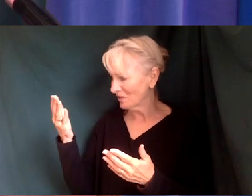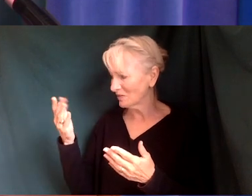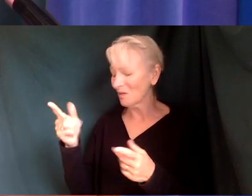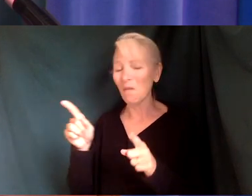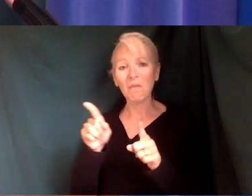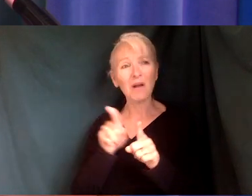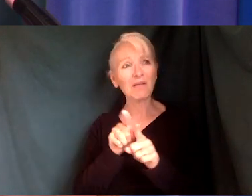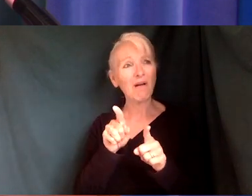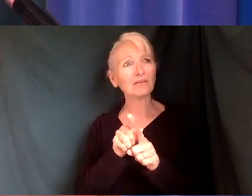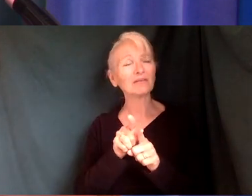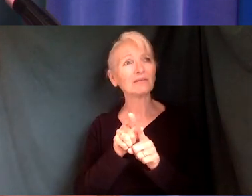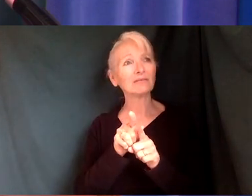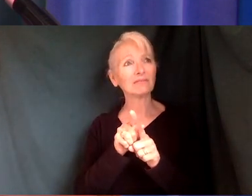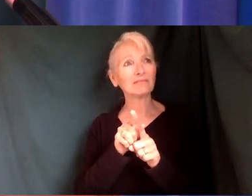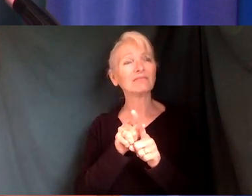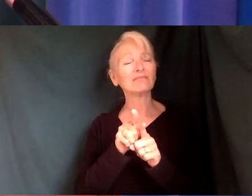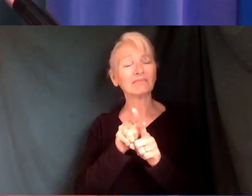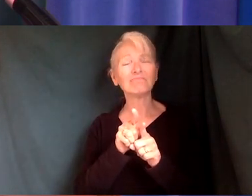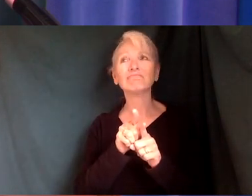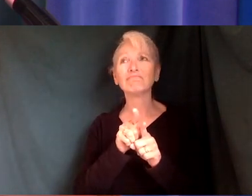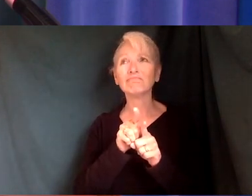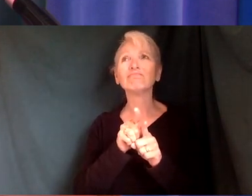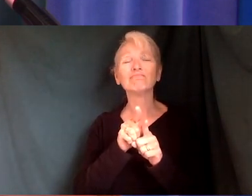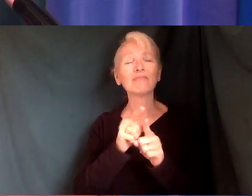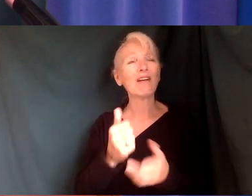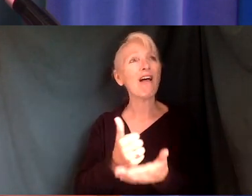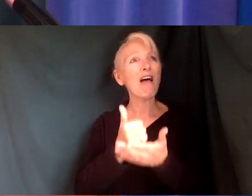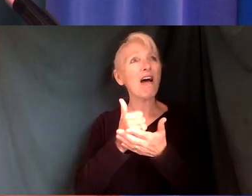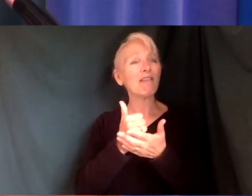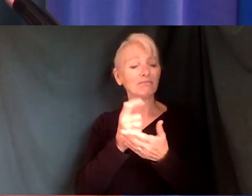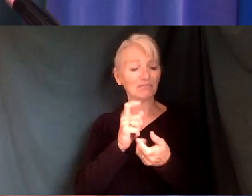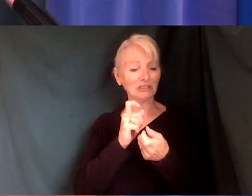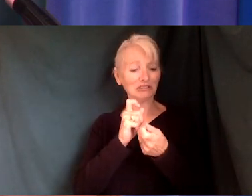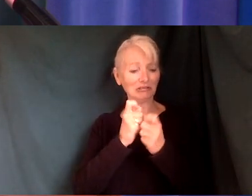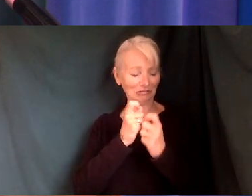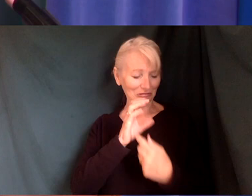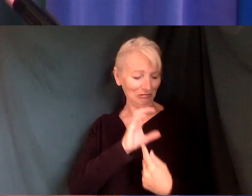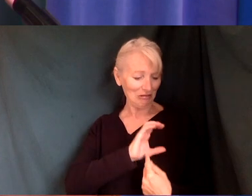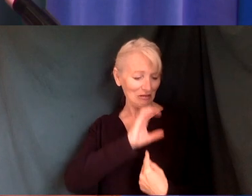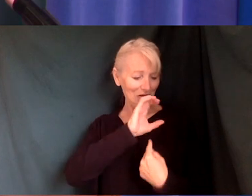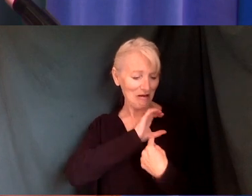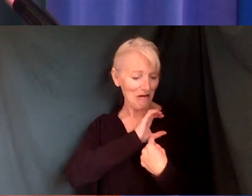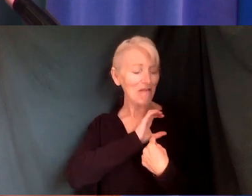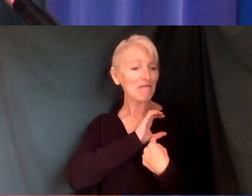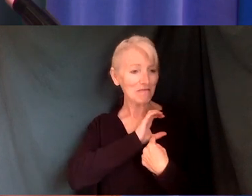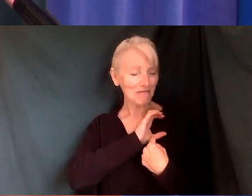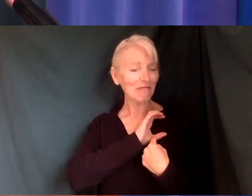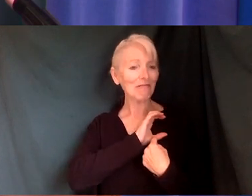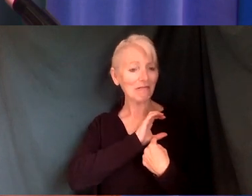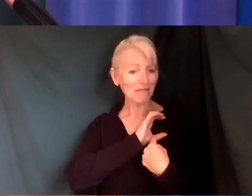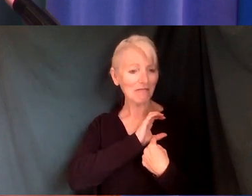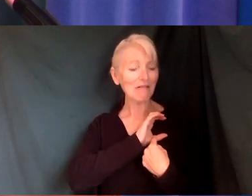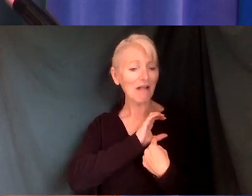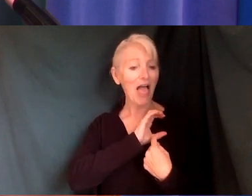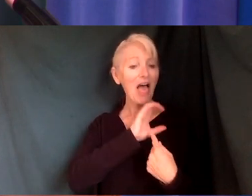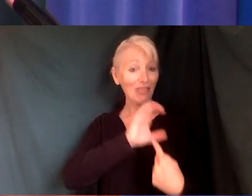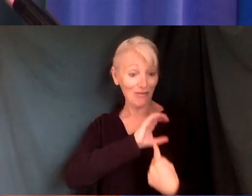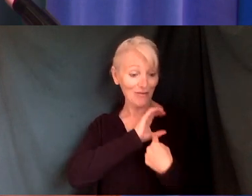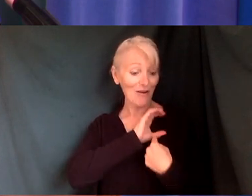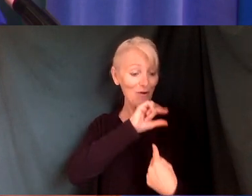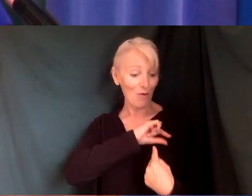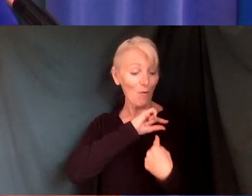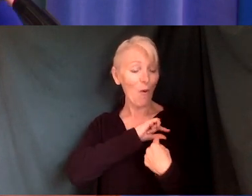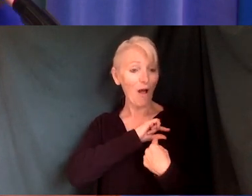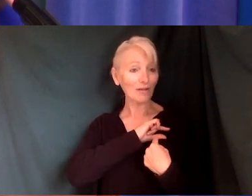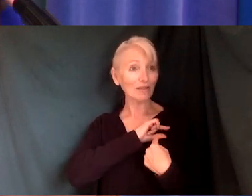intellectually, but it's also has been an opportunity to provide you with character qualities that will take